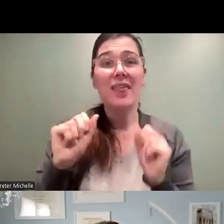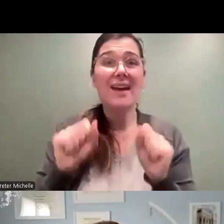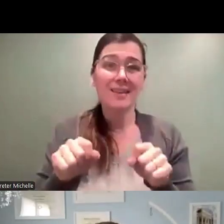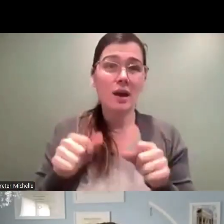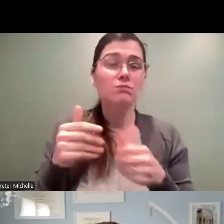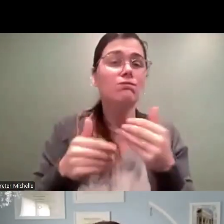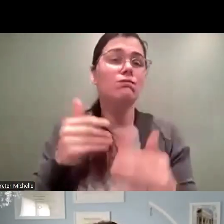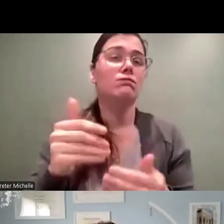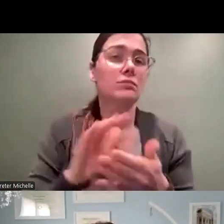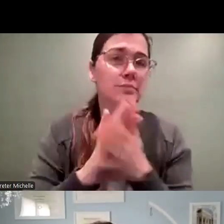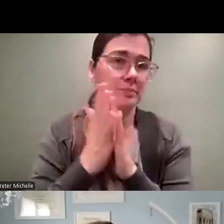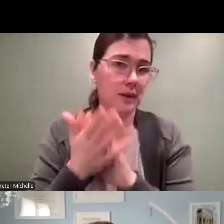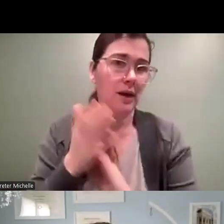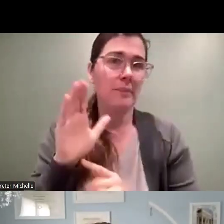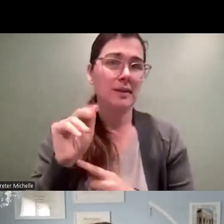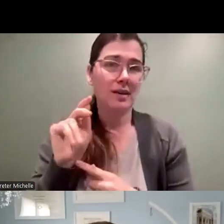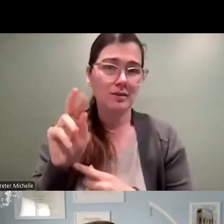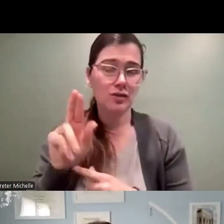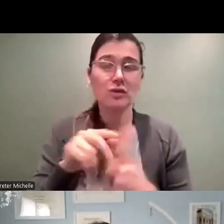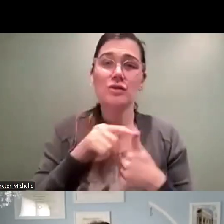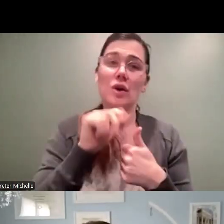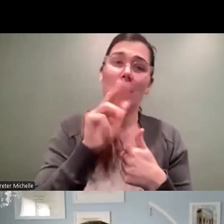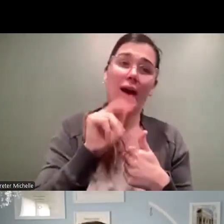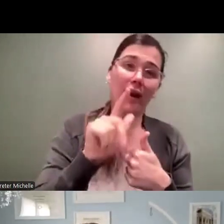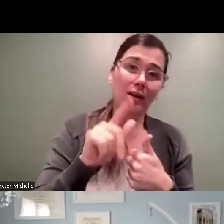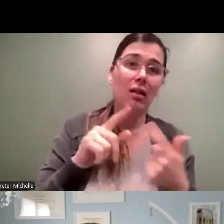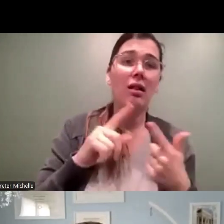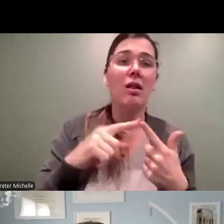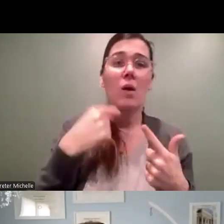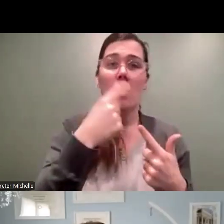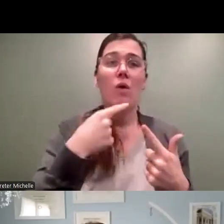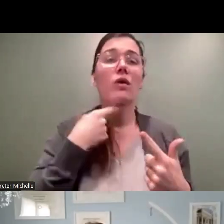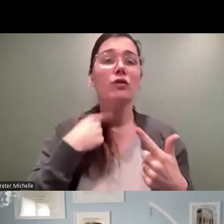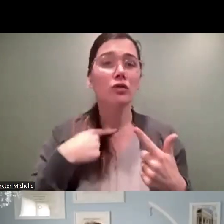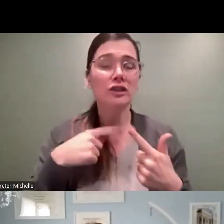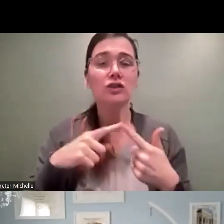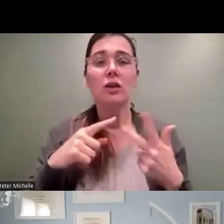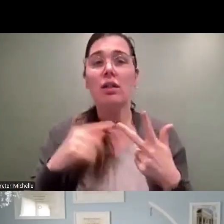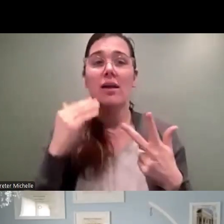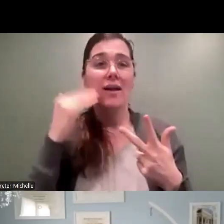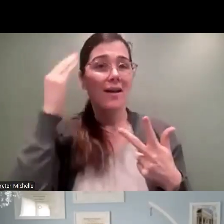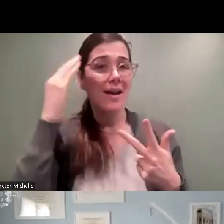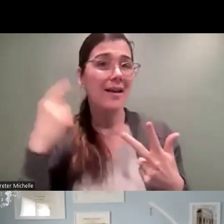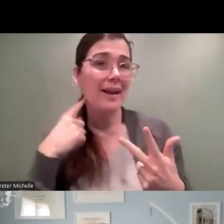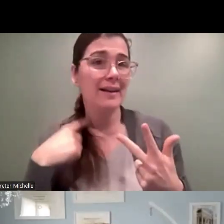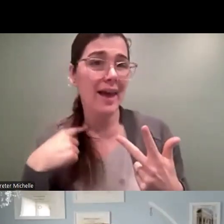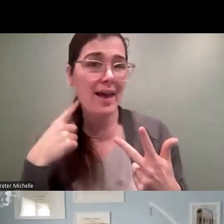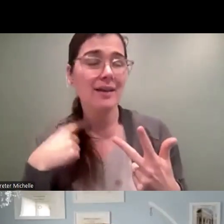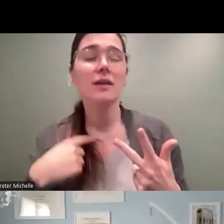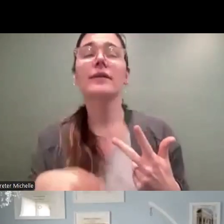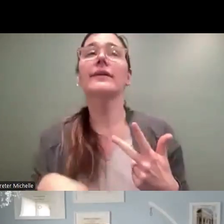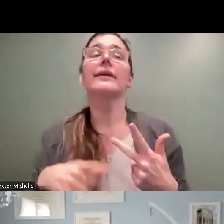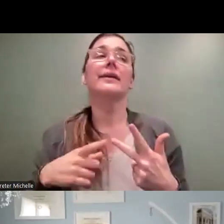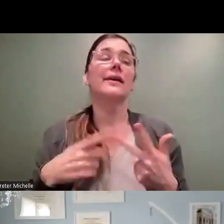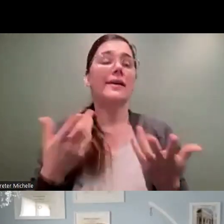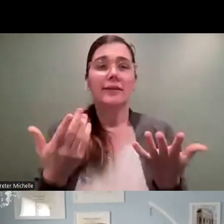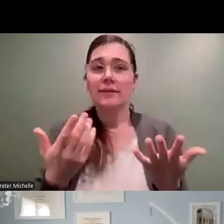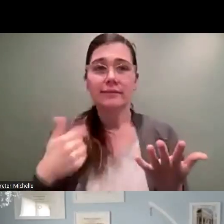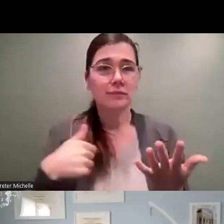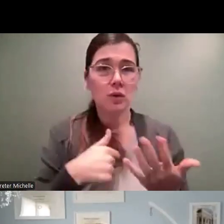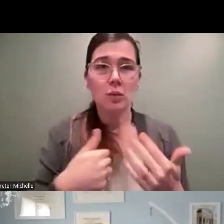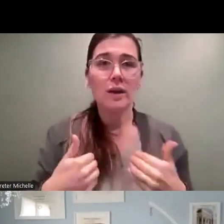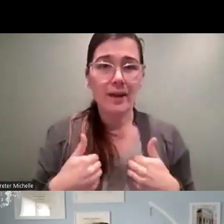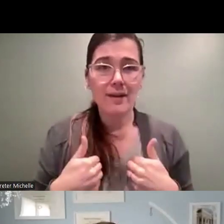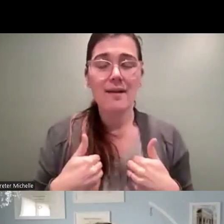So anal cancer, oral pharyngeal cancers, the head and neck cancers, we have this